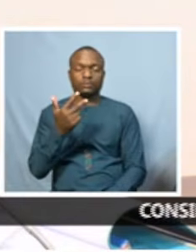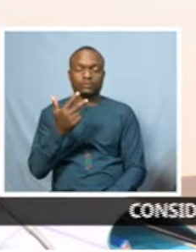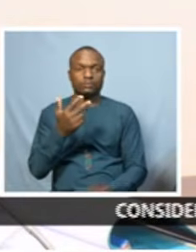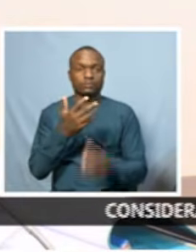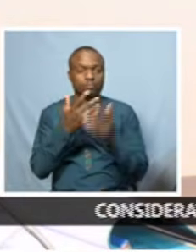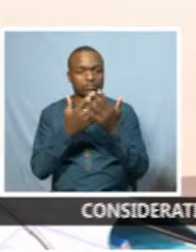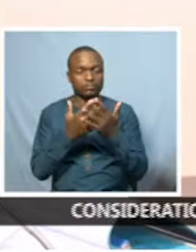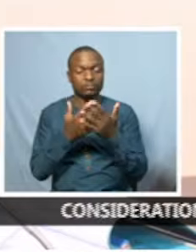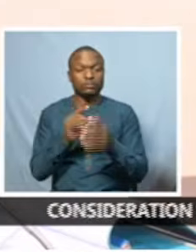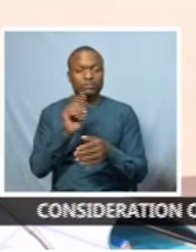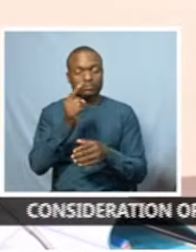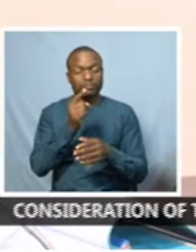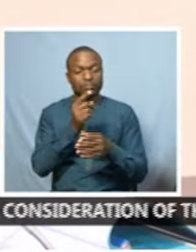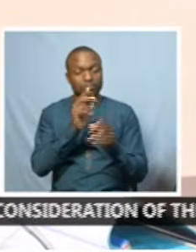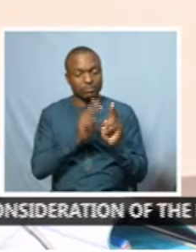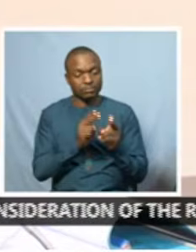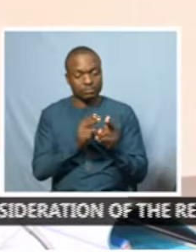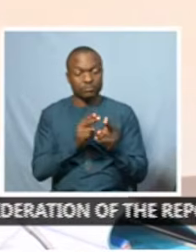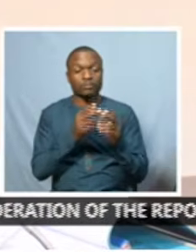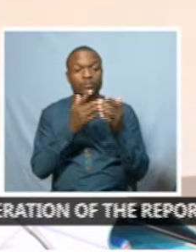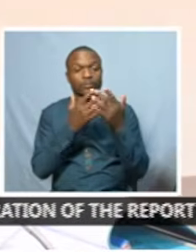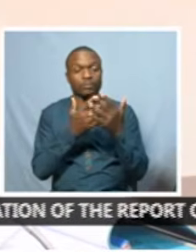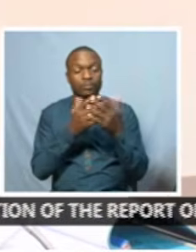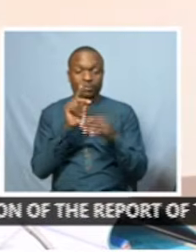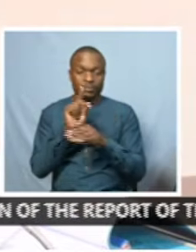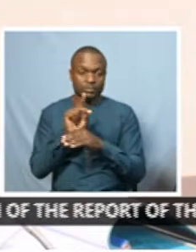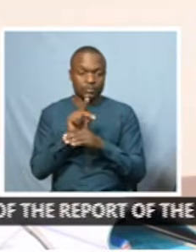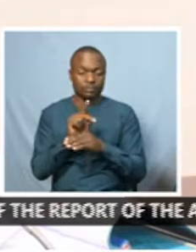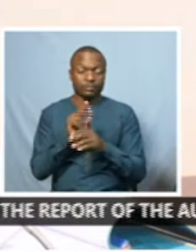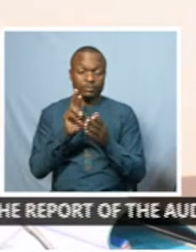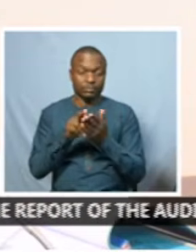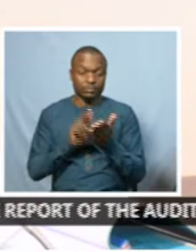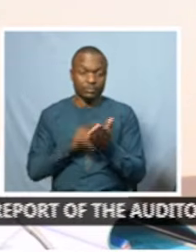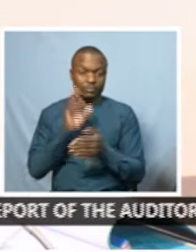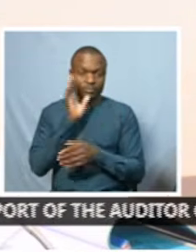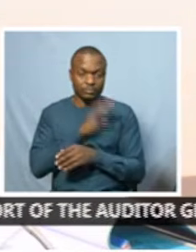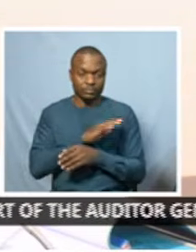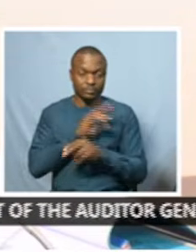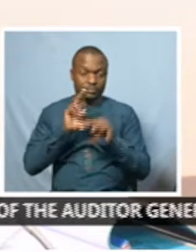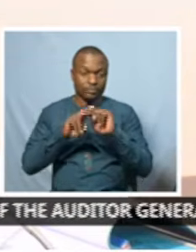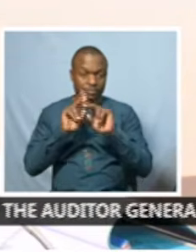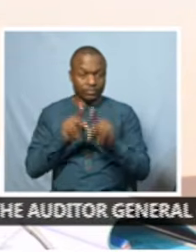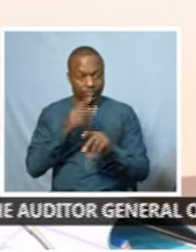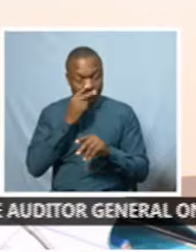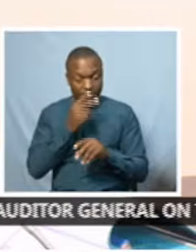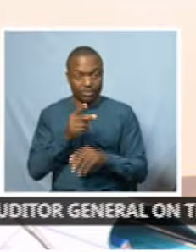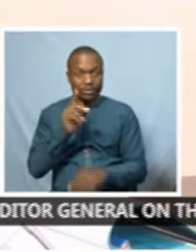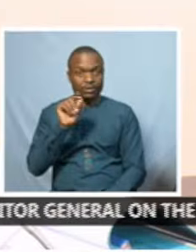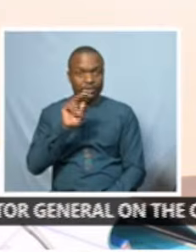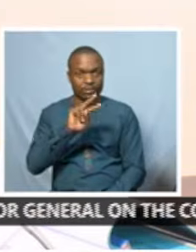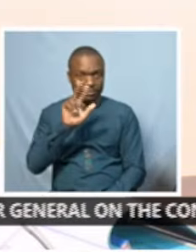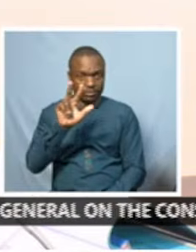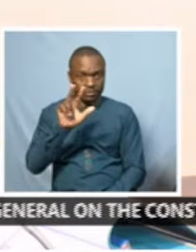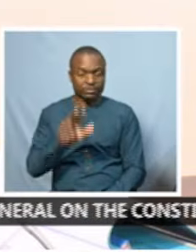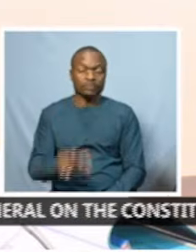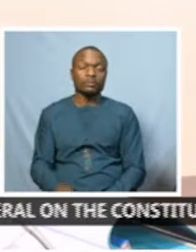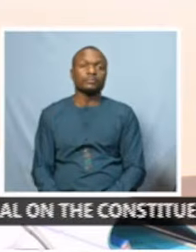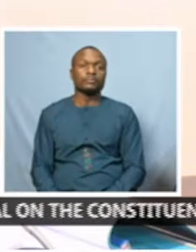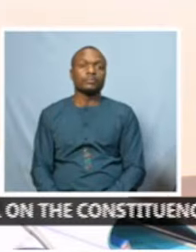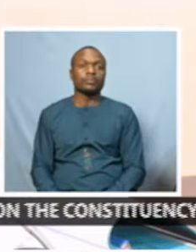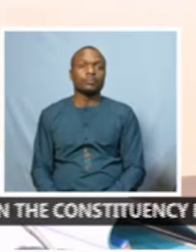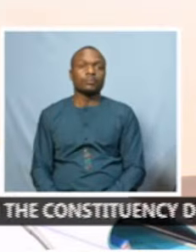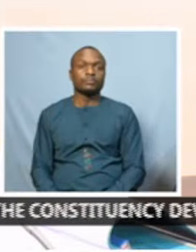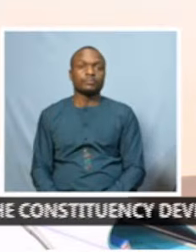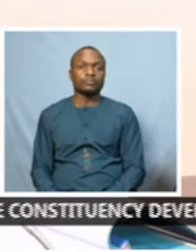outstanding. So first let me deal with the outstanding projects. As we have reported, Chair, you will note that in 2023 we